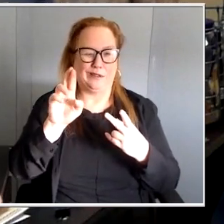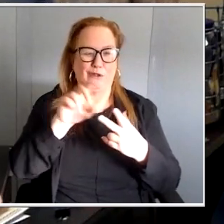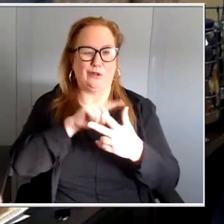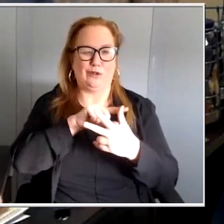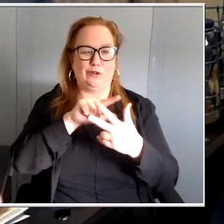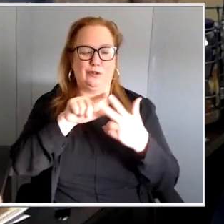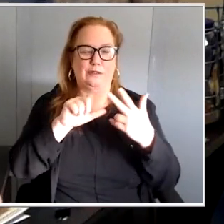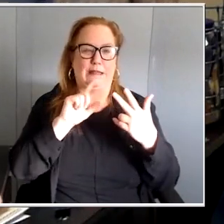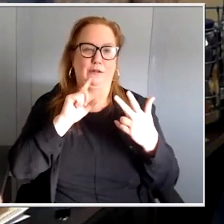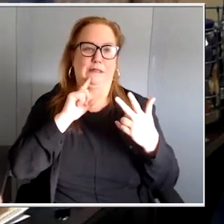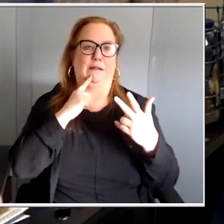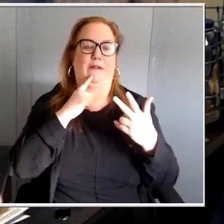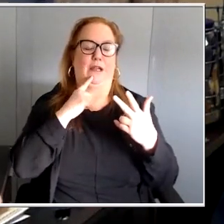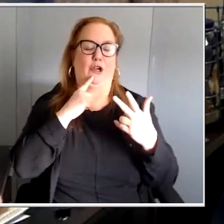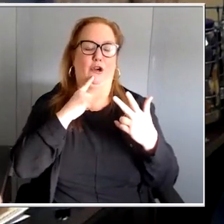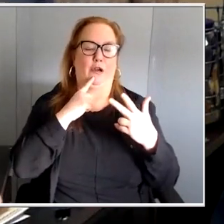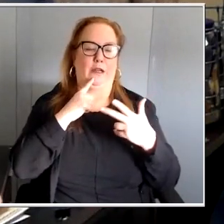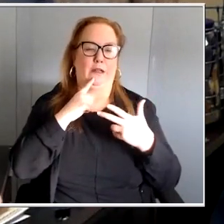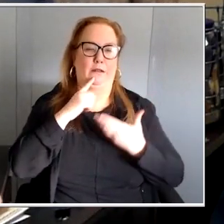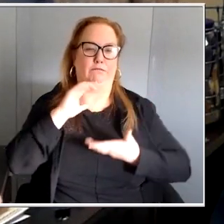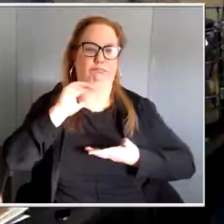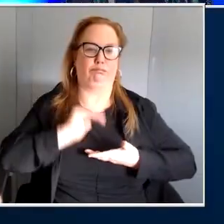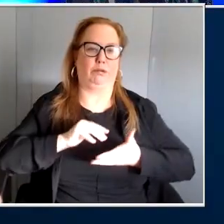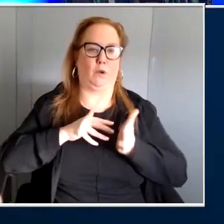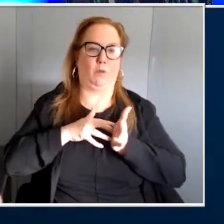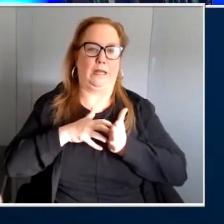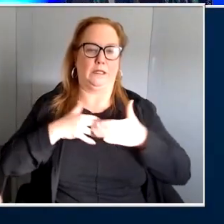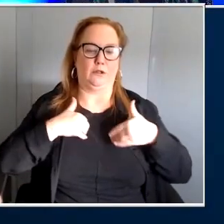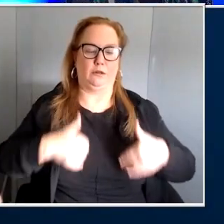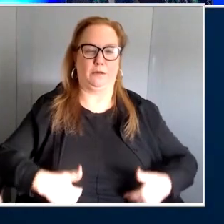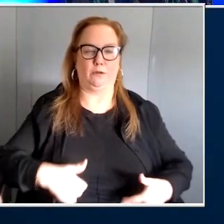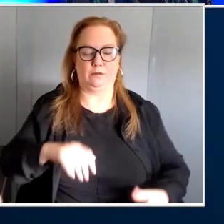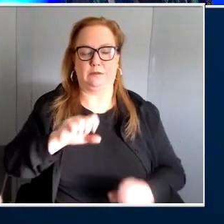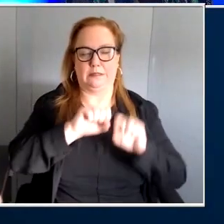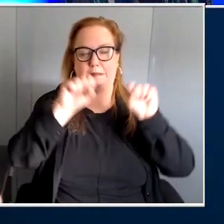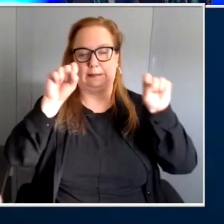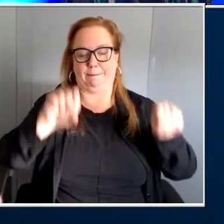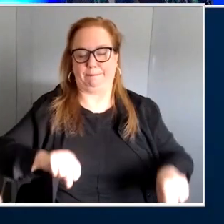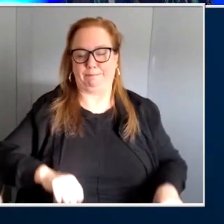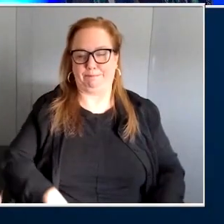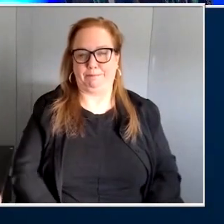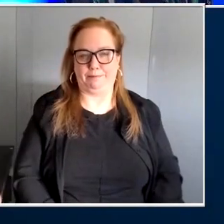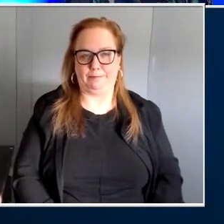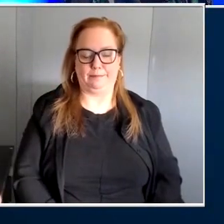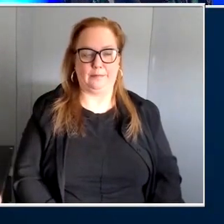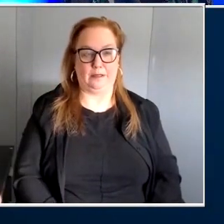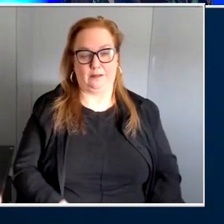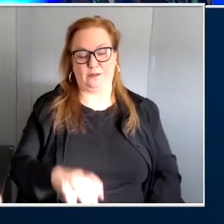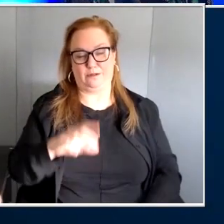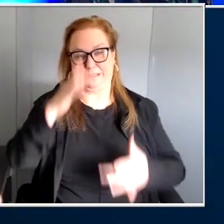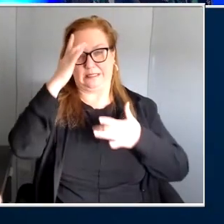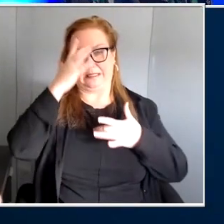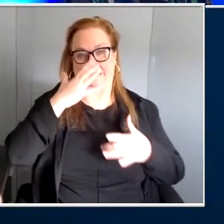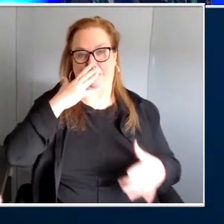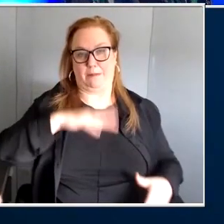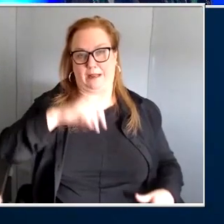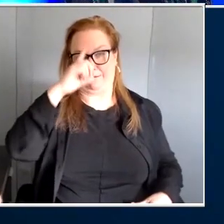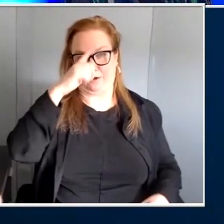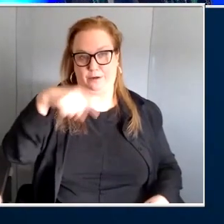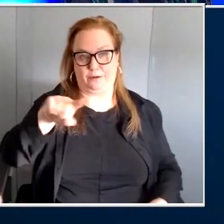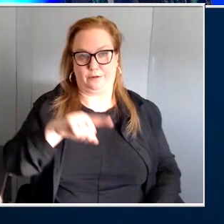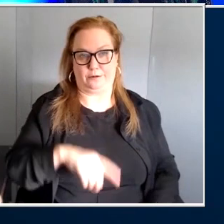are severely immunosuppressive. Yeah, those are just the diseases that are just bad for you. Yeah. Jess?